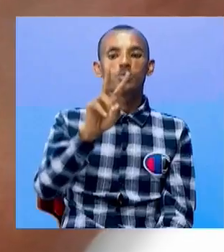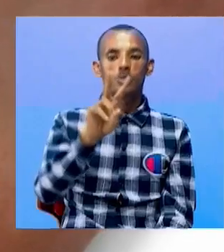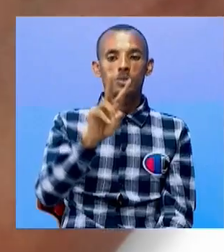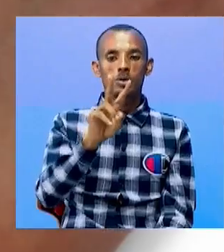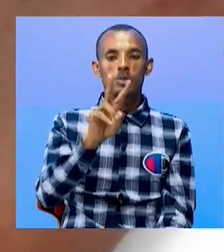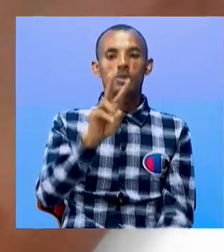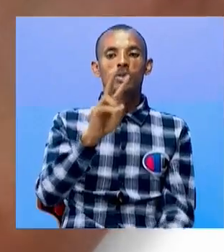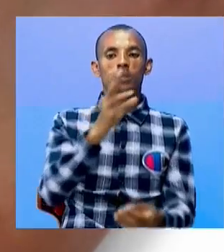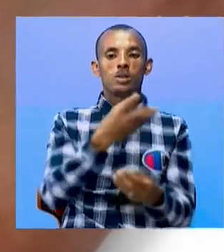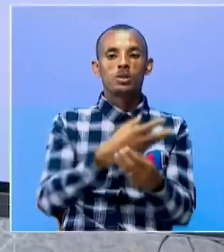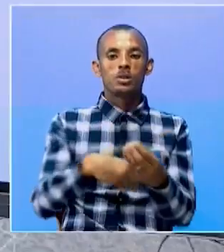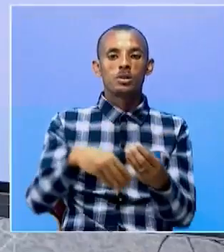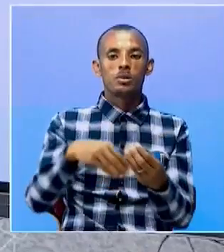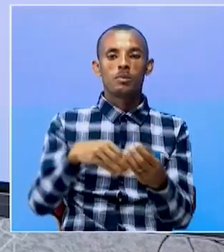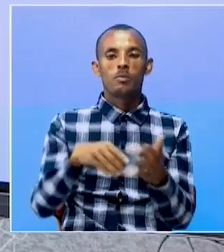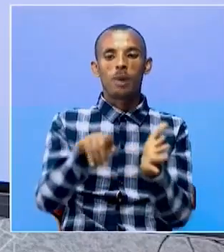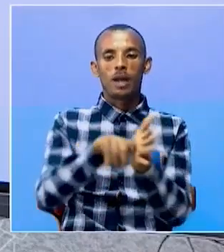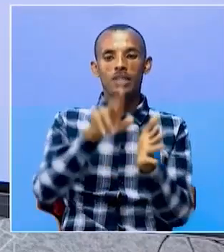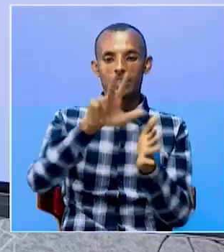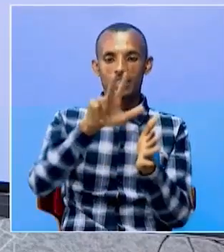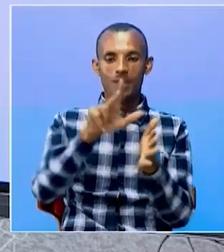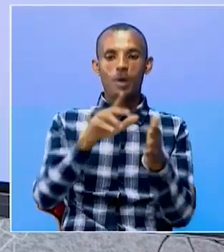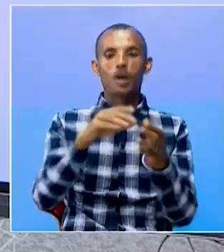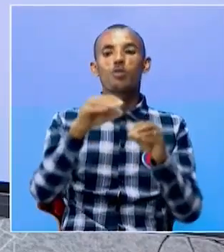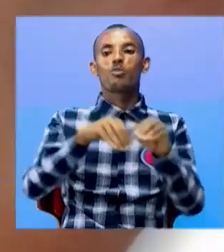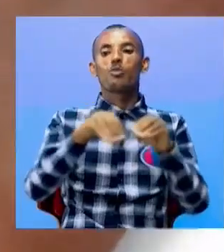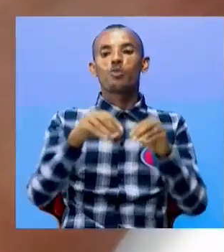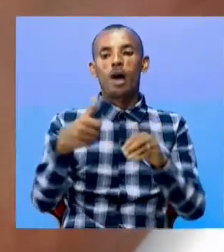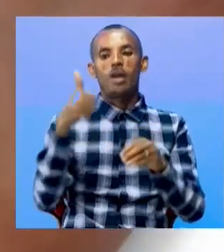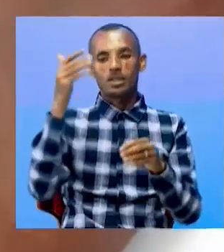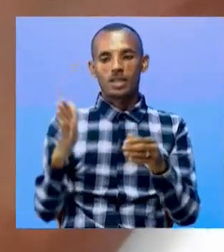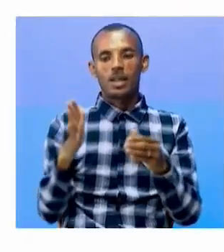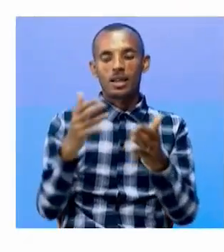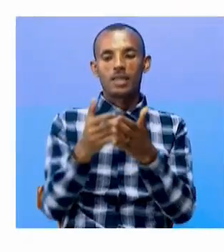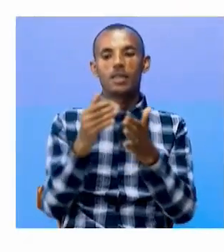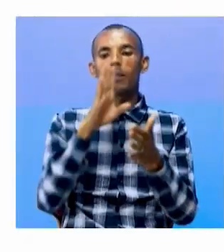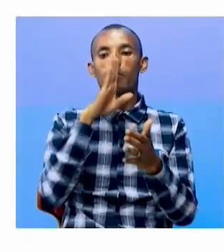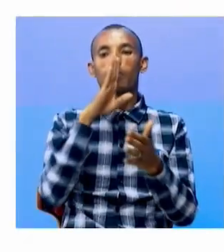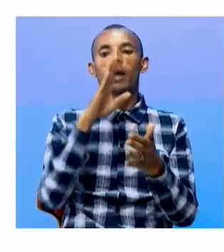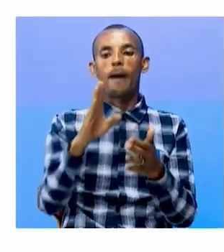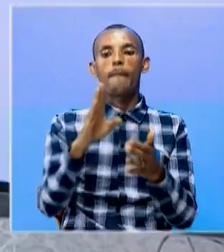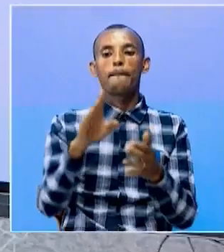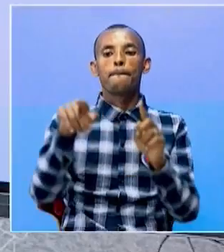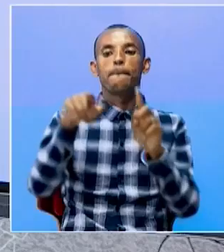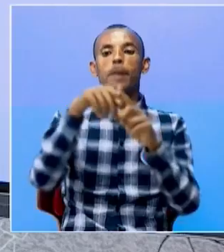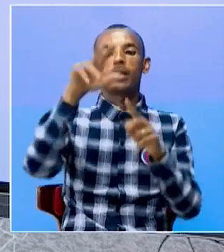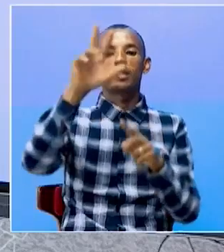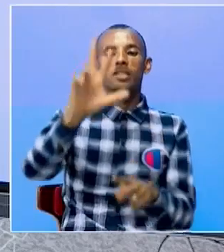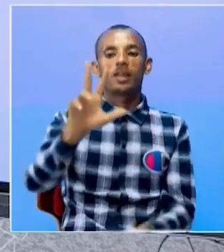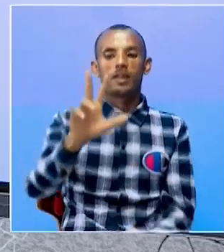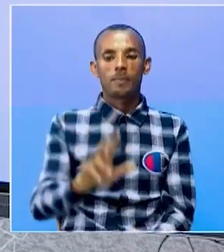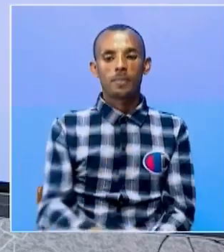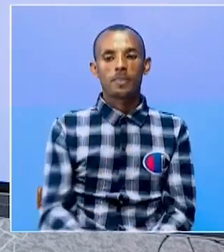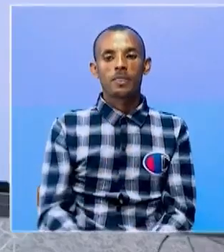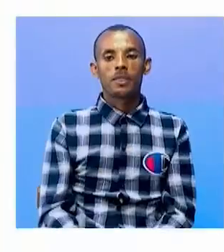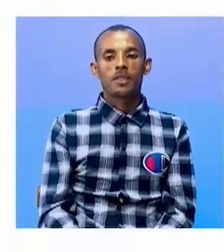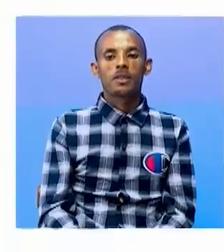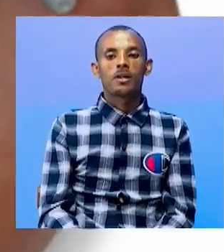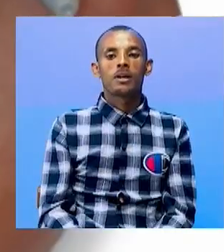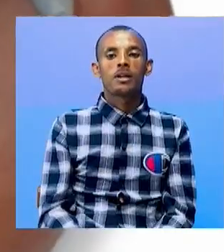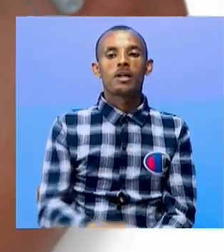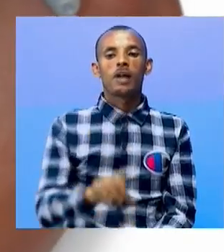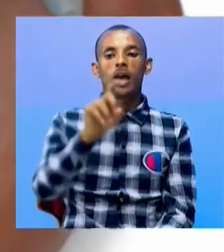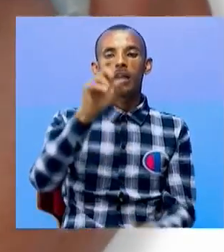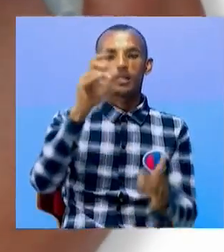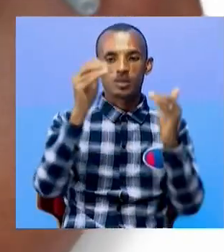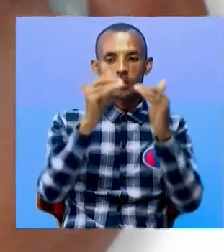we have 2, minus 3. When it moves to the other side, it becomes plus 3. So the